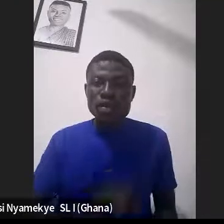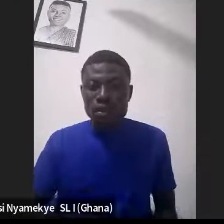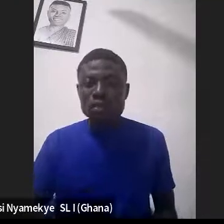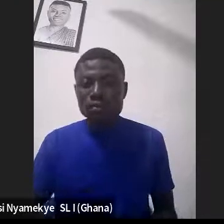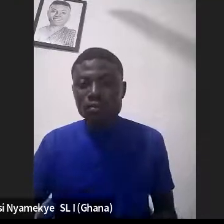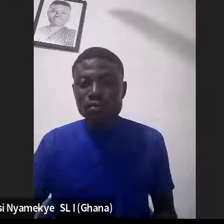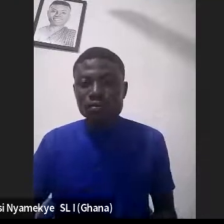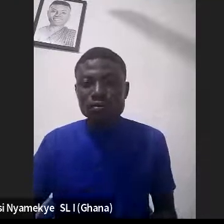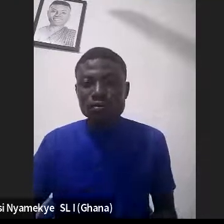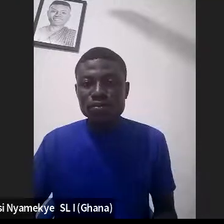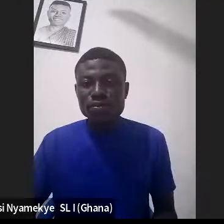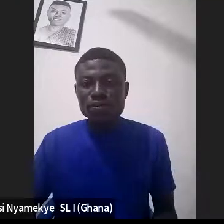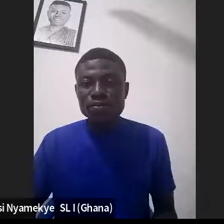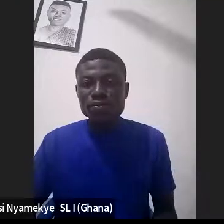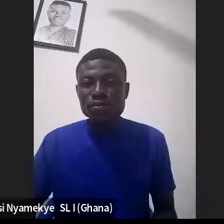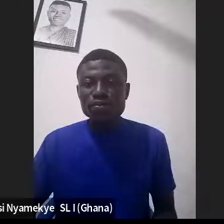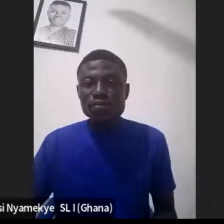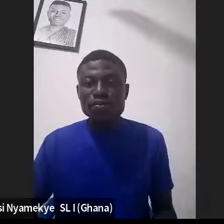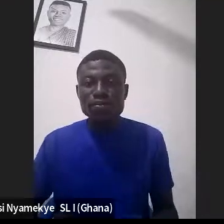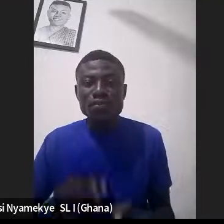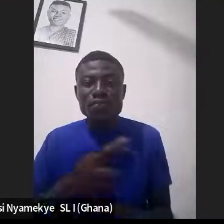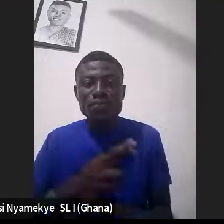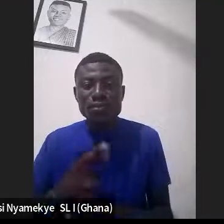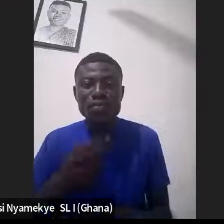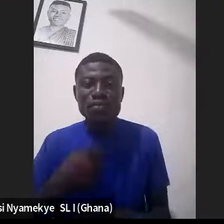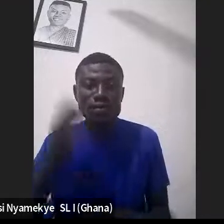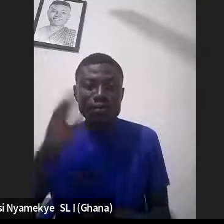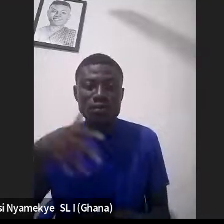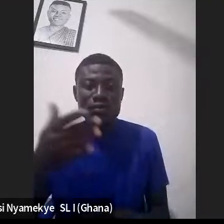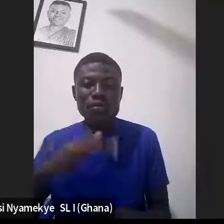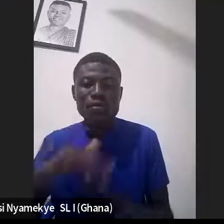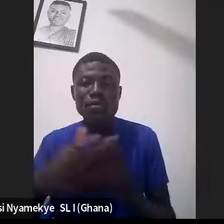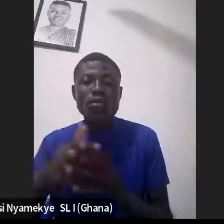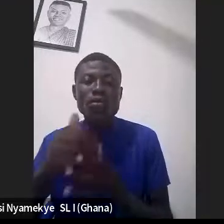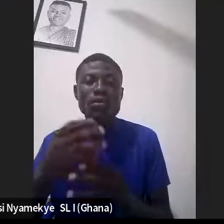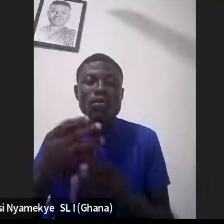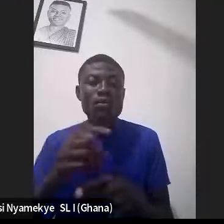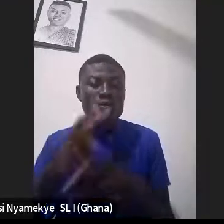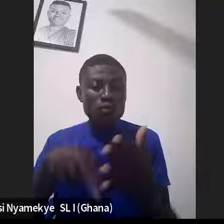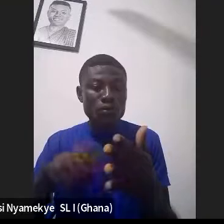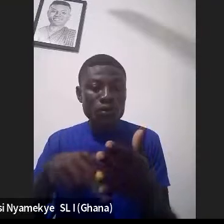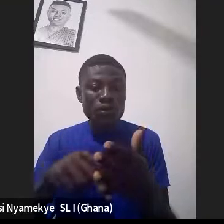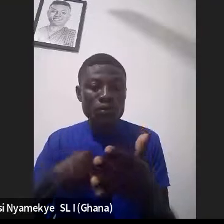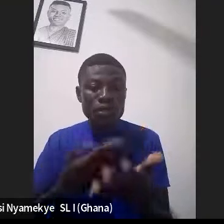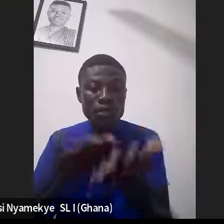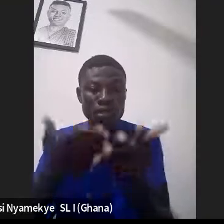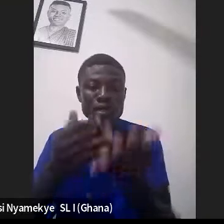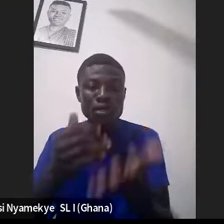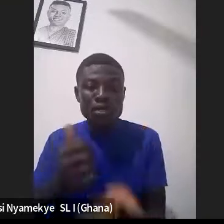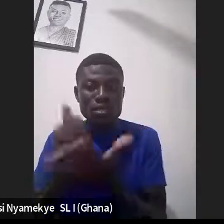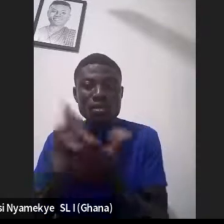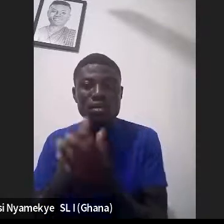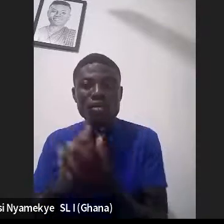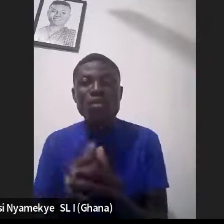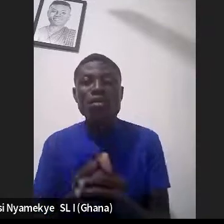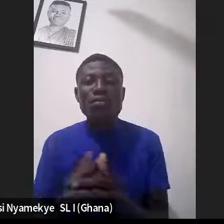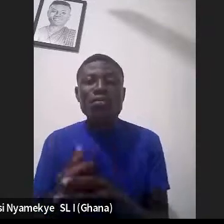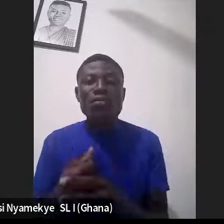If it's on structured literacy and the science of reading, I am there. I could, as I said,